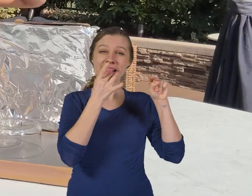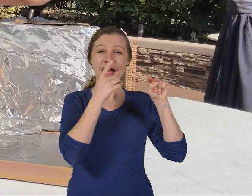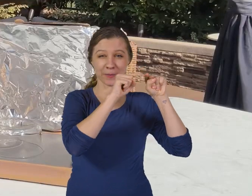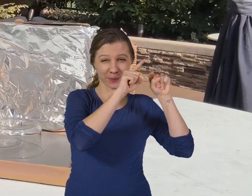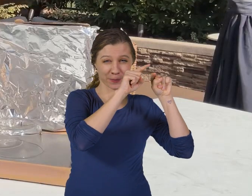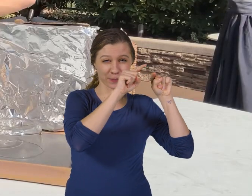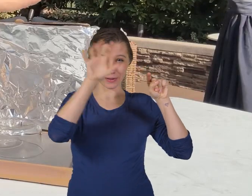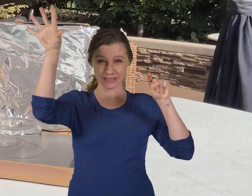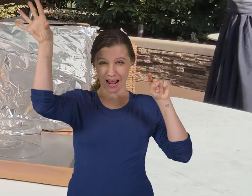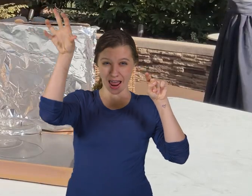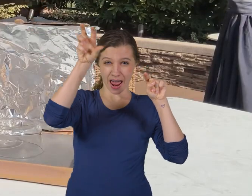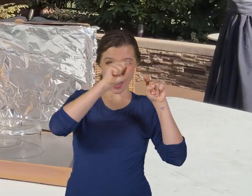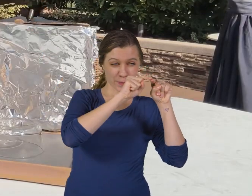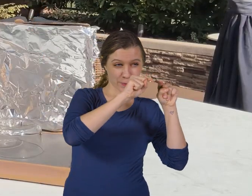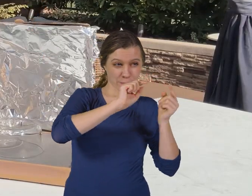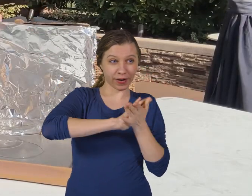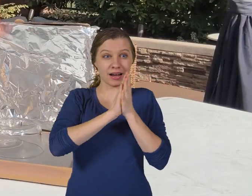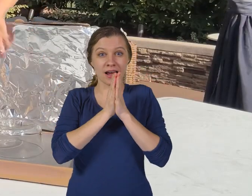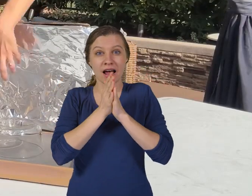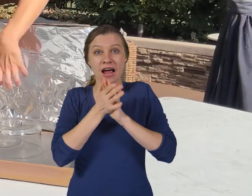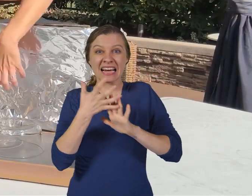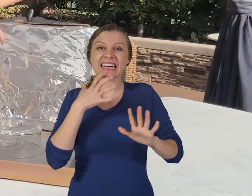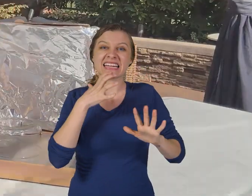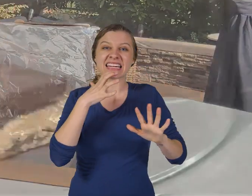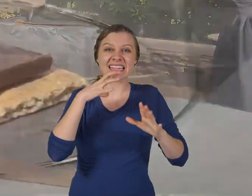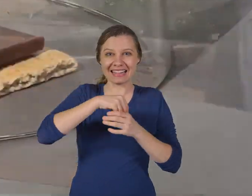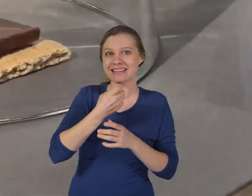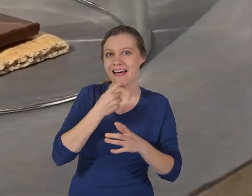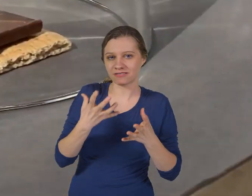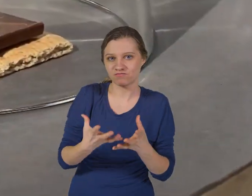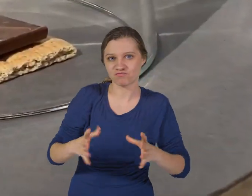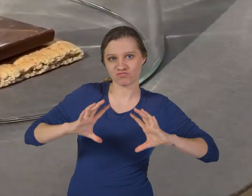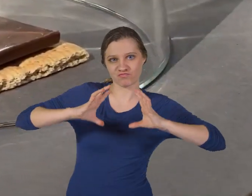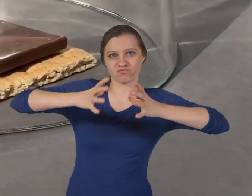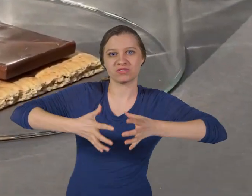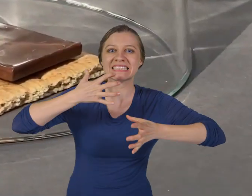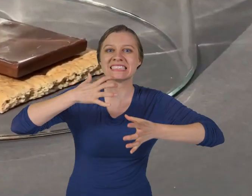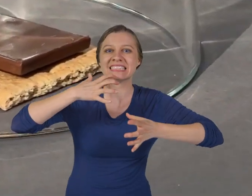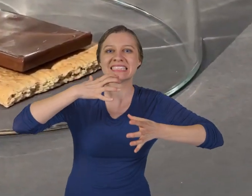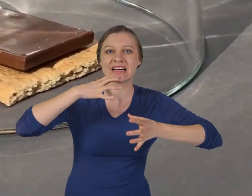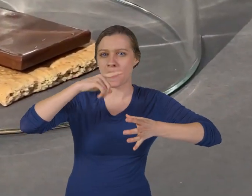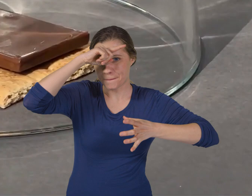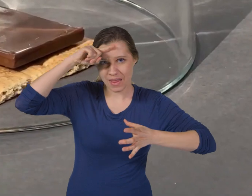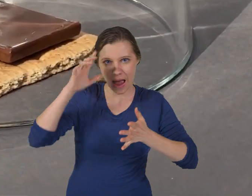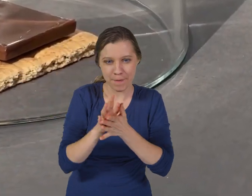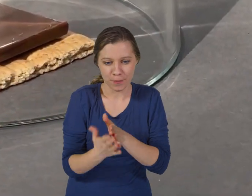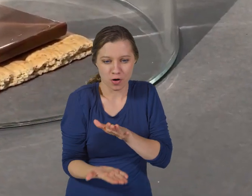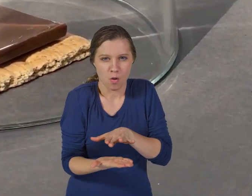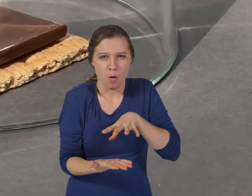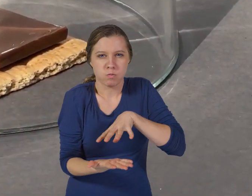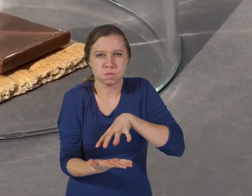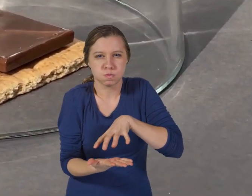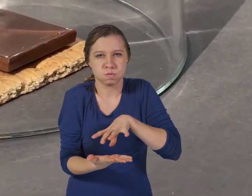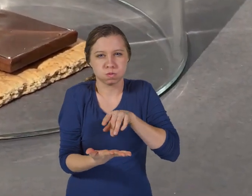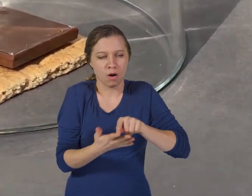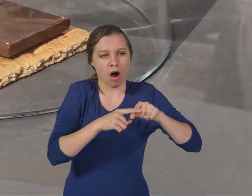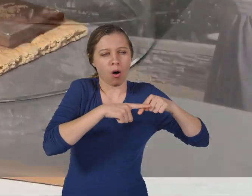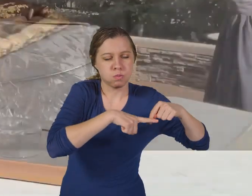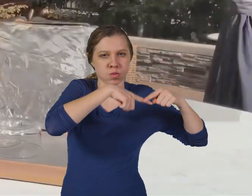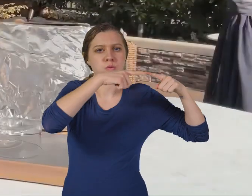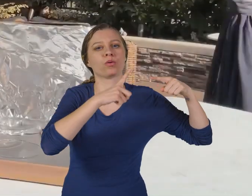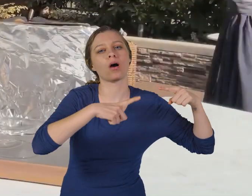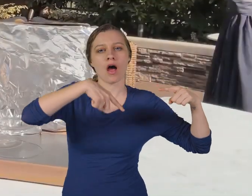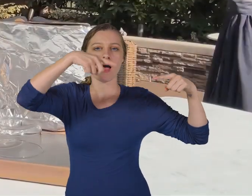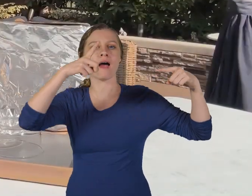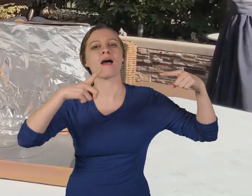wavelength light from the sun will come into our glass bowl, but then it is heated up by the black paper and converted